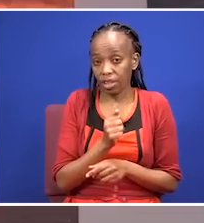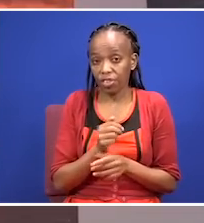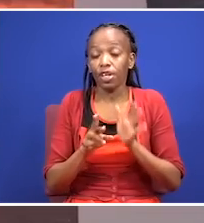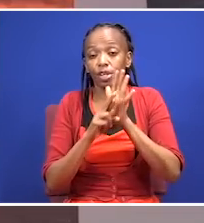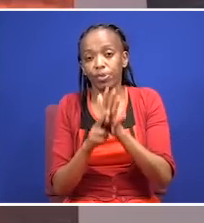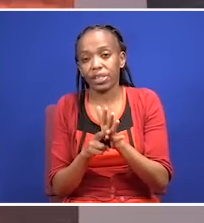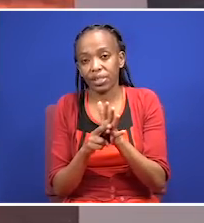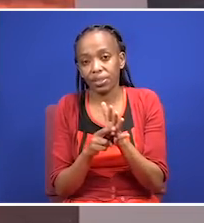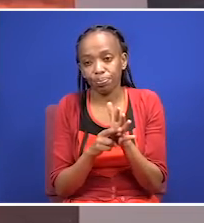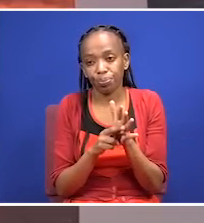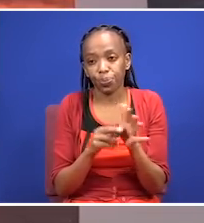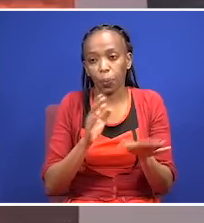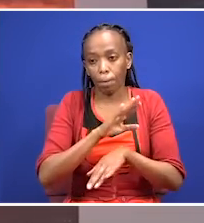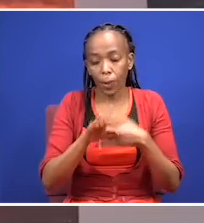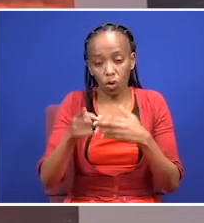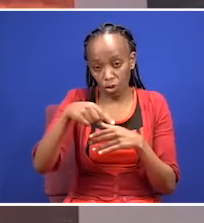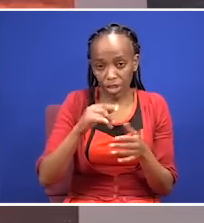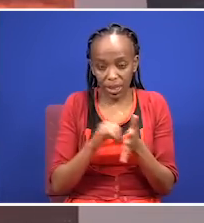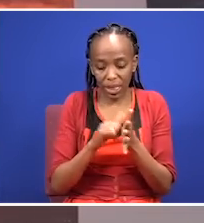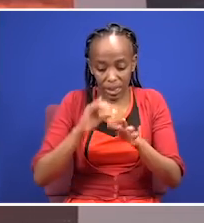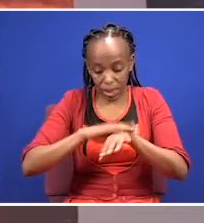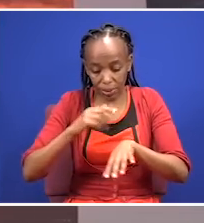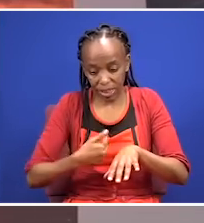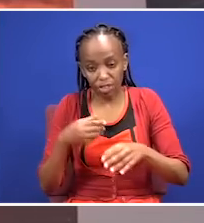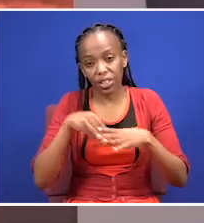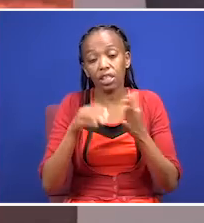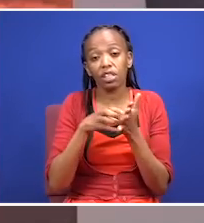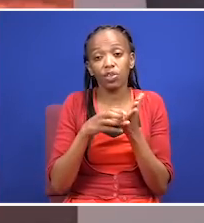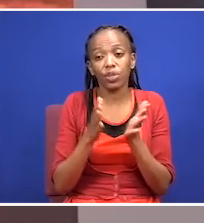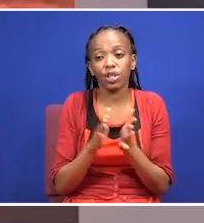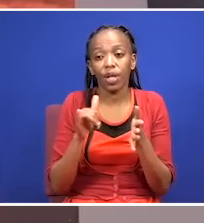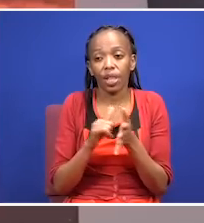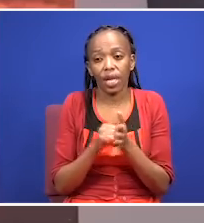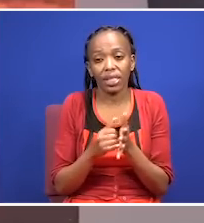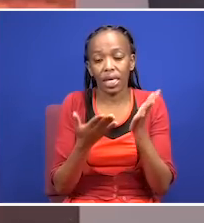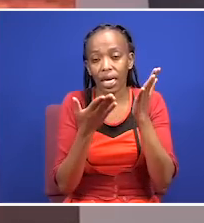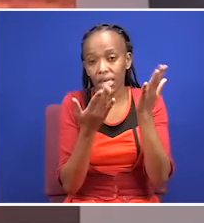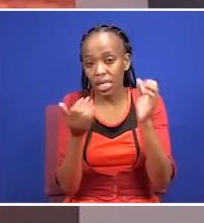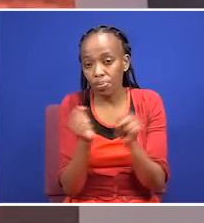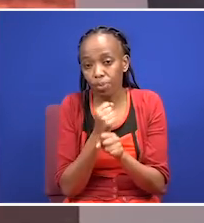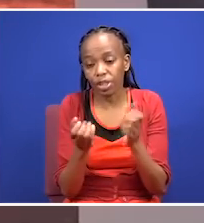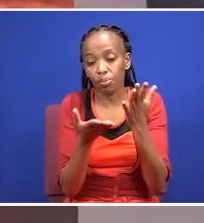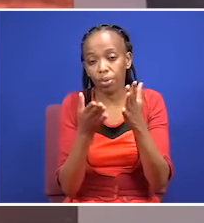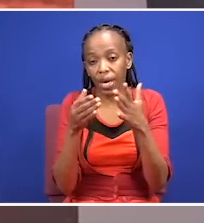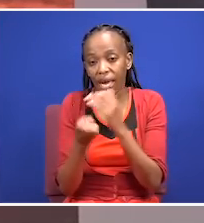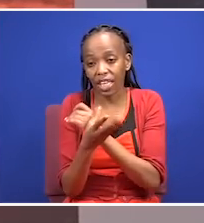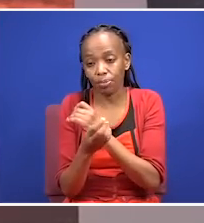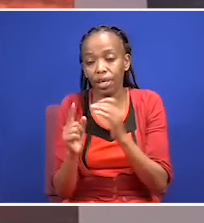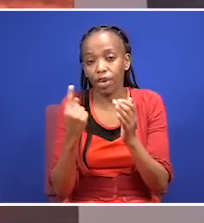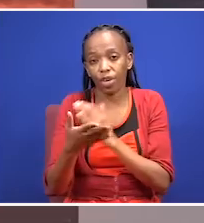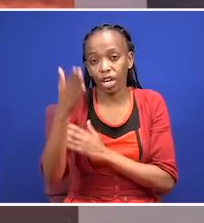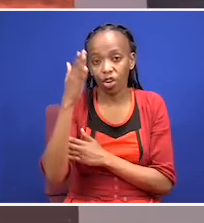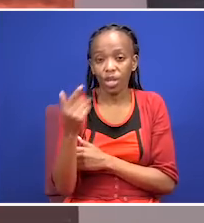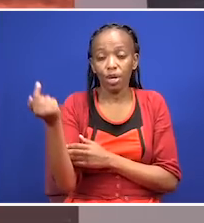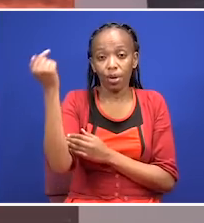represents all of us that find ourselves in situations that are unexplainable and only god can